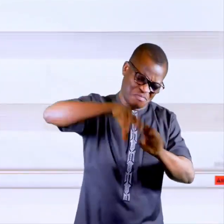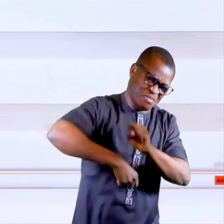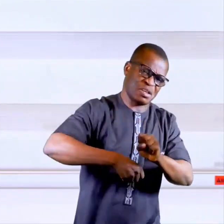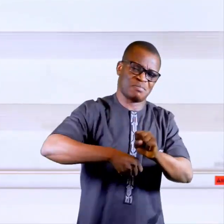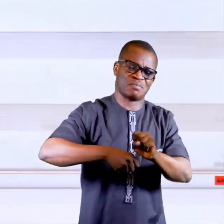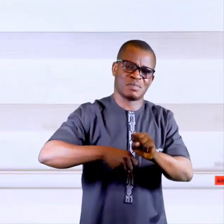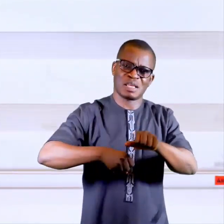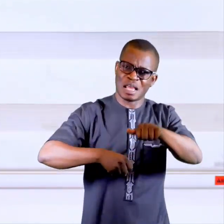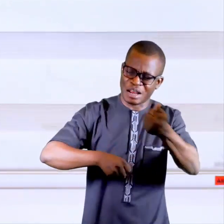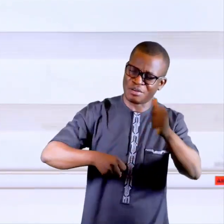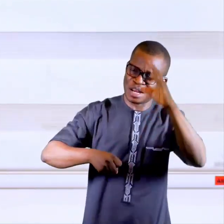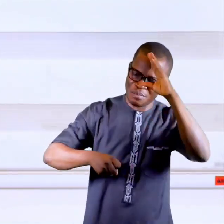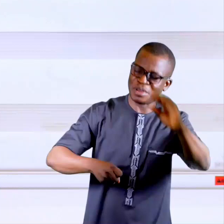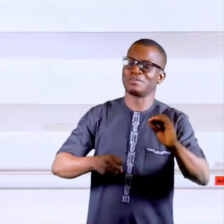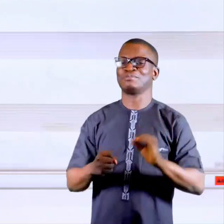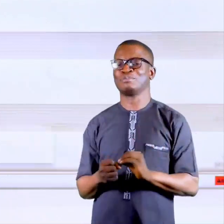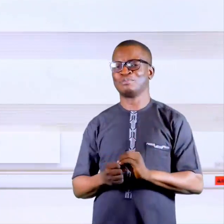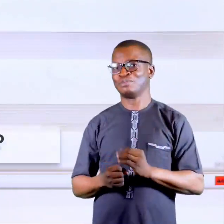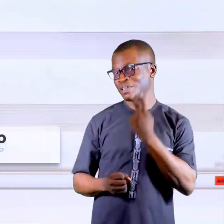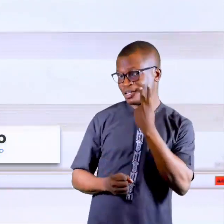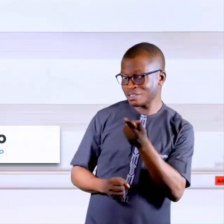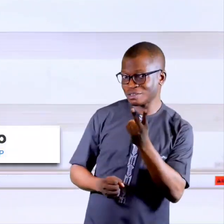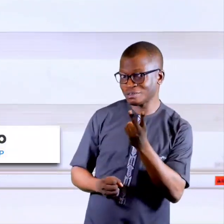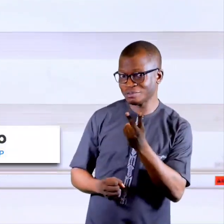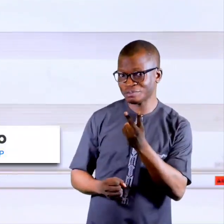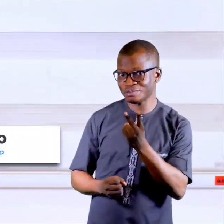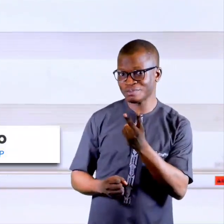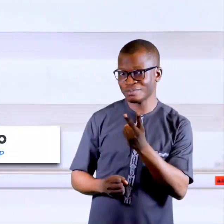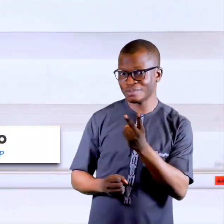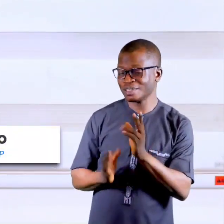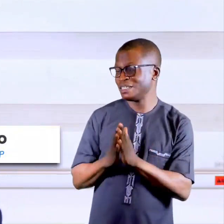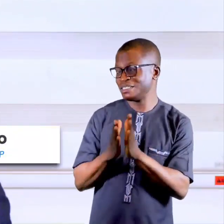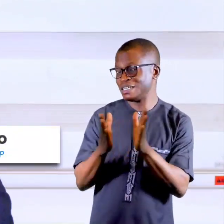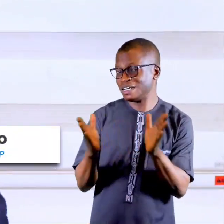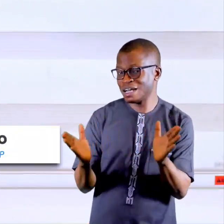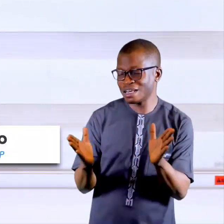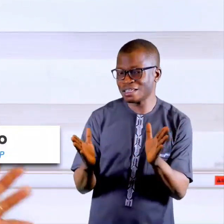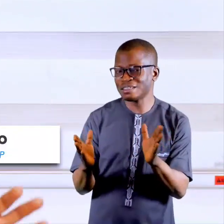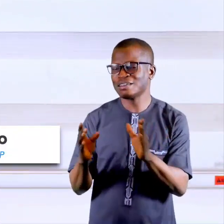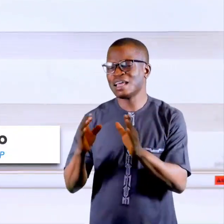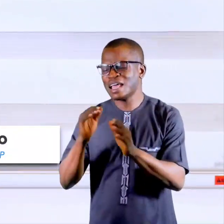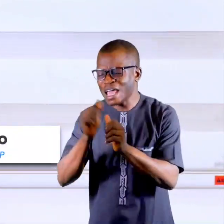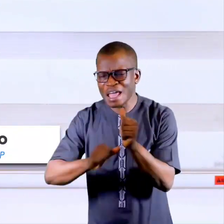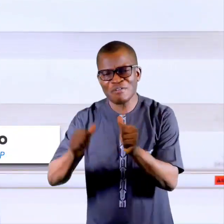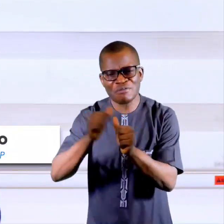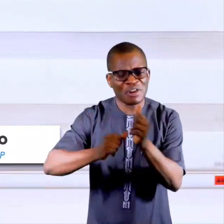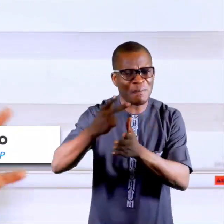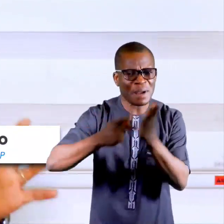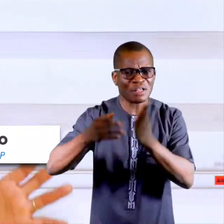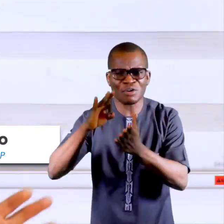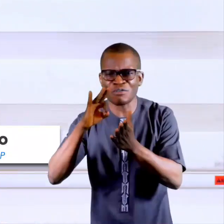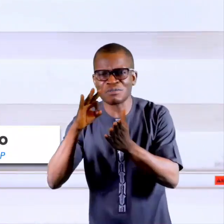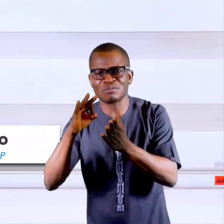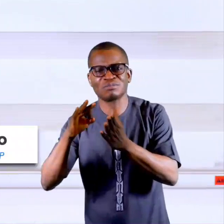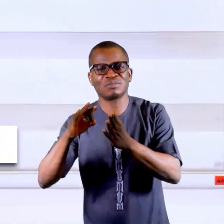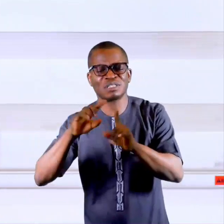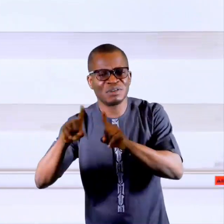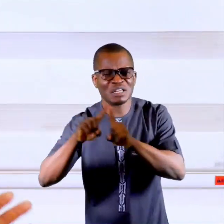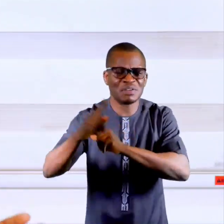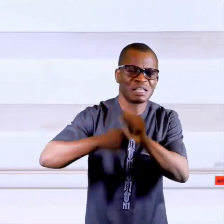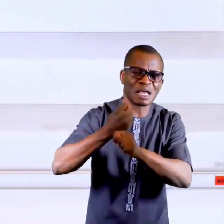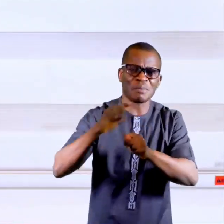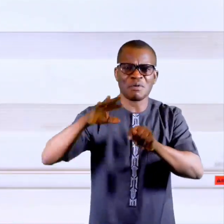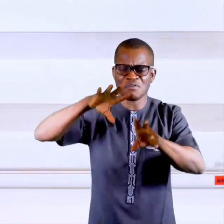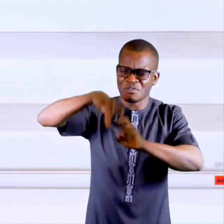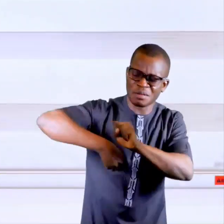a fellow male. So in that way, all the branches or all the spheres of